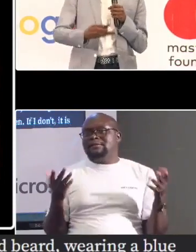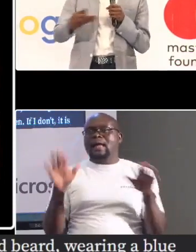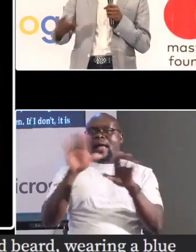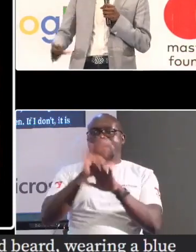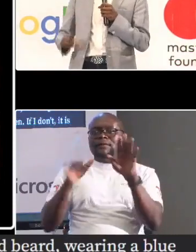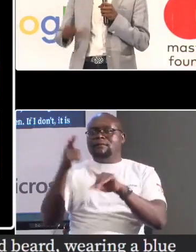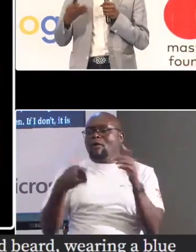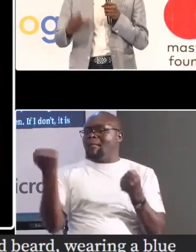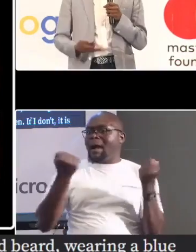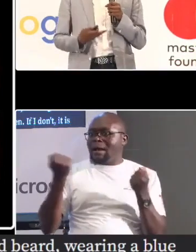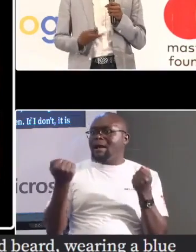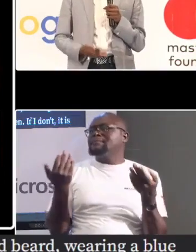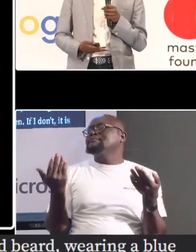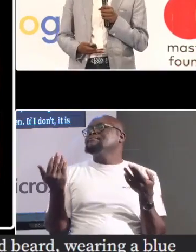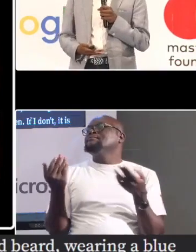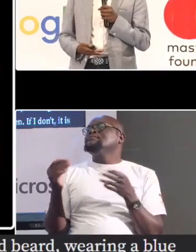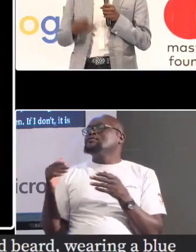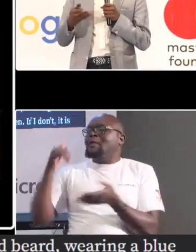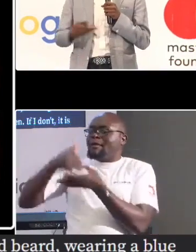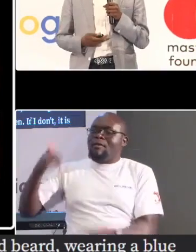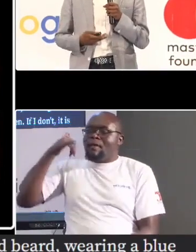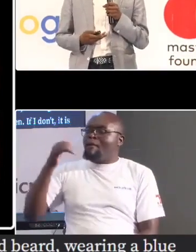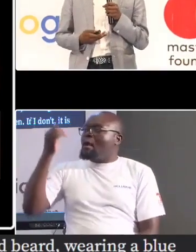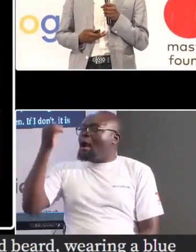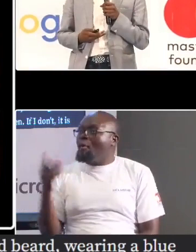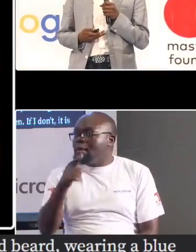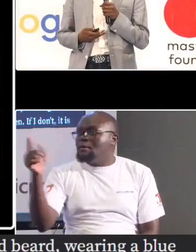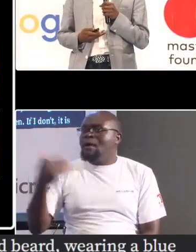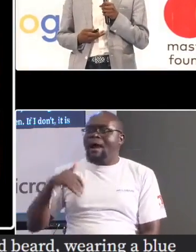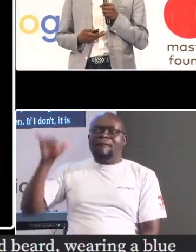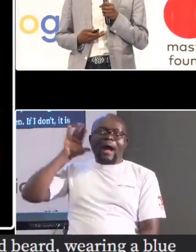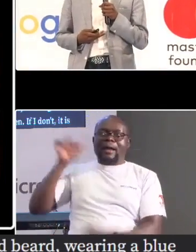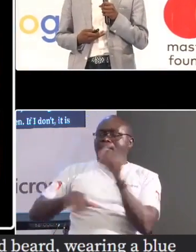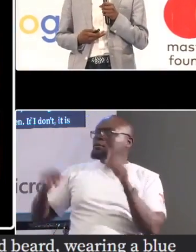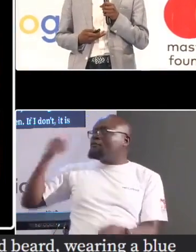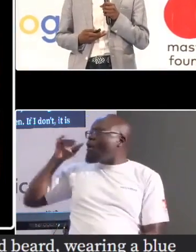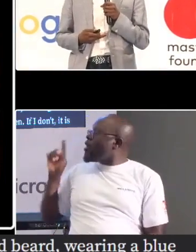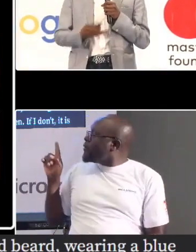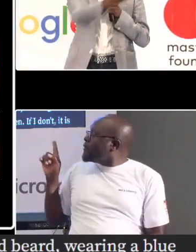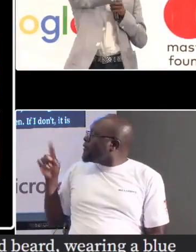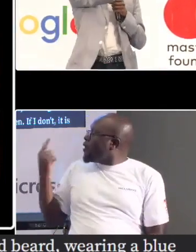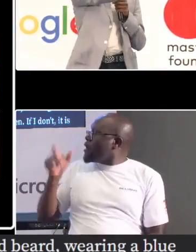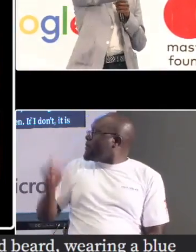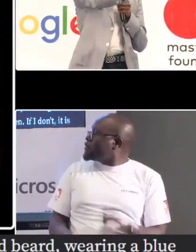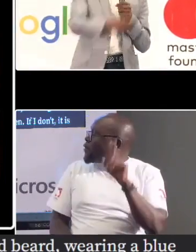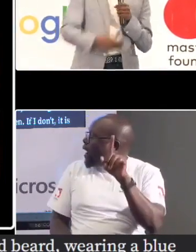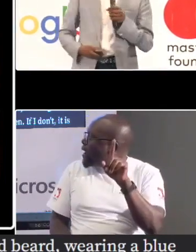everything from a car to an Apple iPhone. So how many of you have heard of Apple? Only one